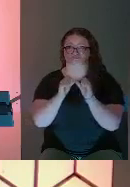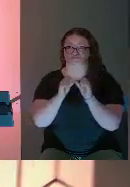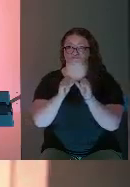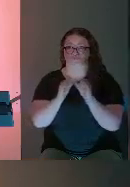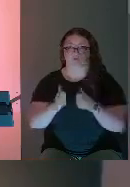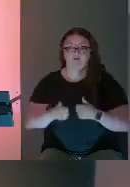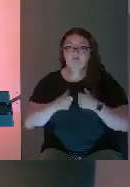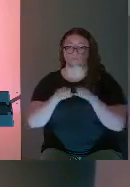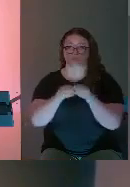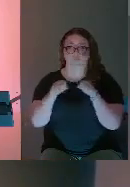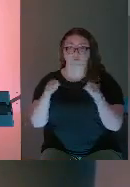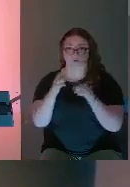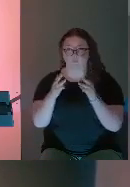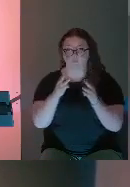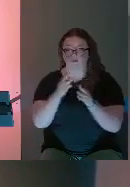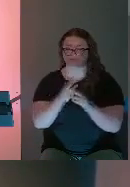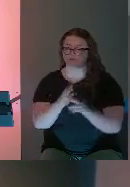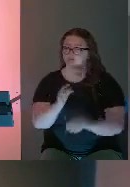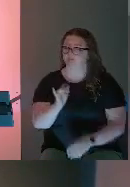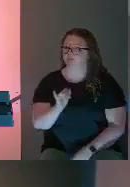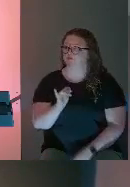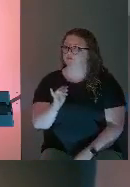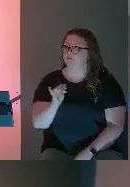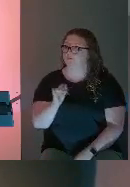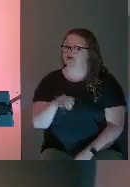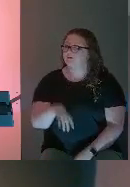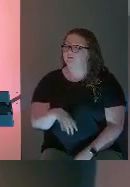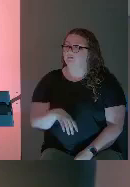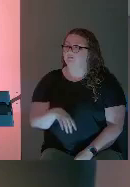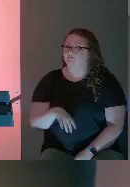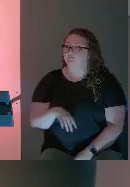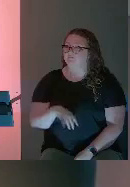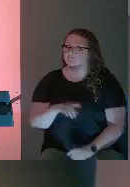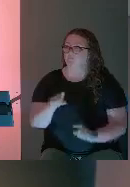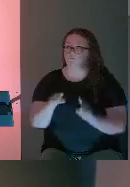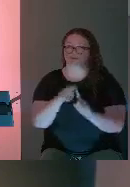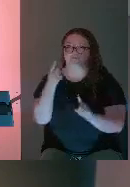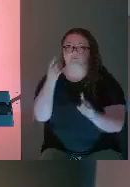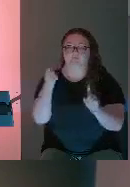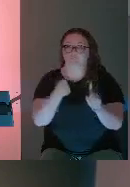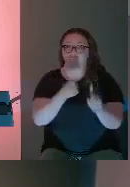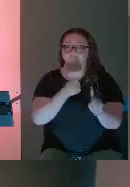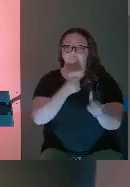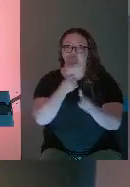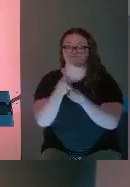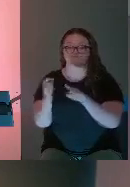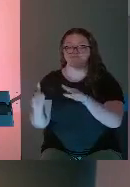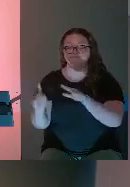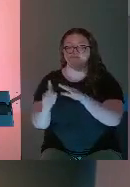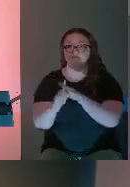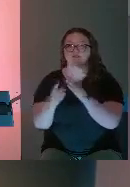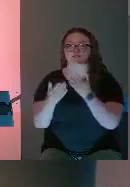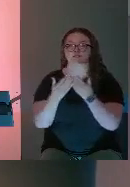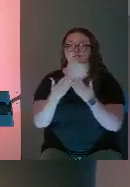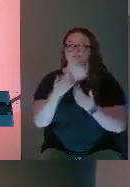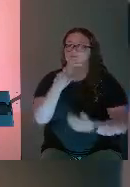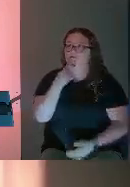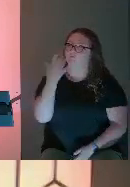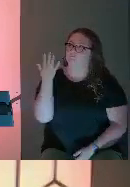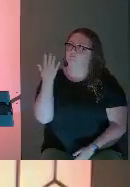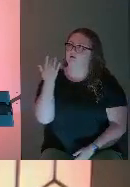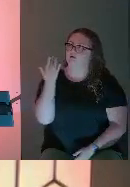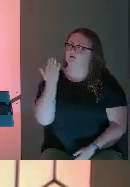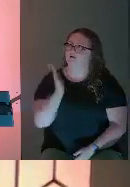world. And man, when that rocks you, it's so easy to say, why,